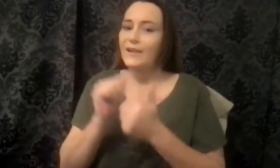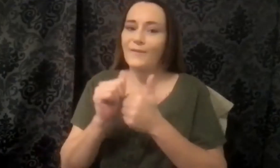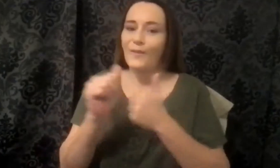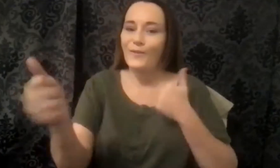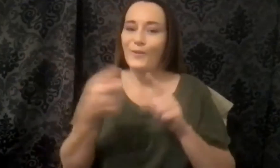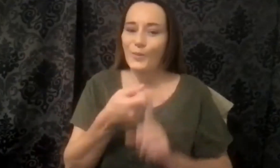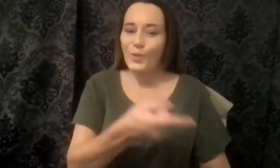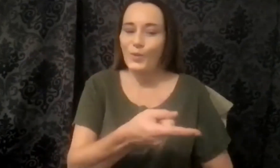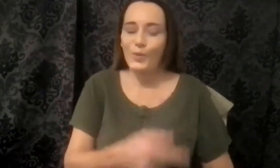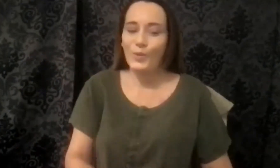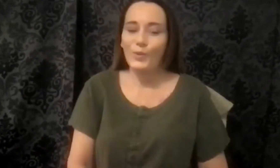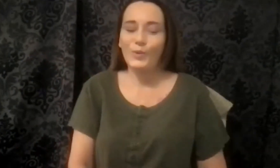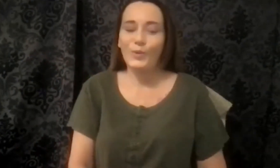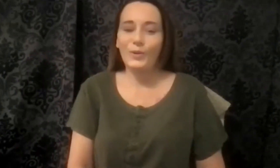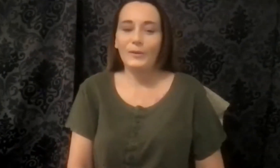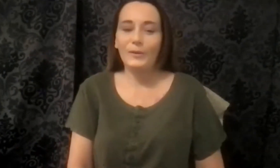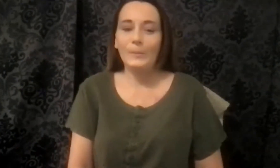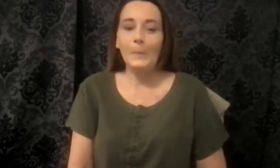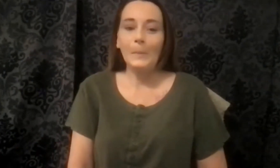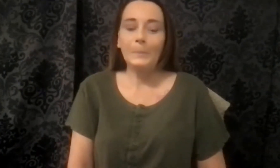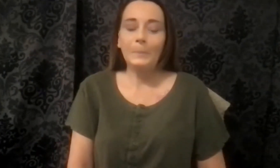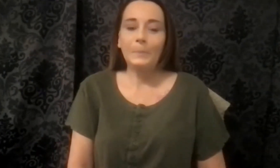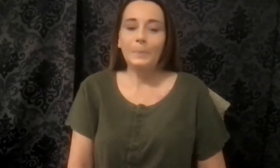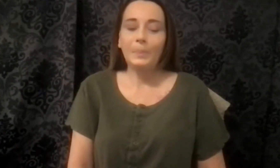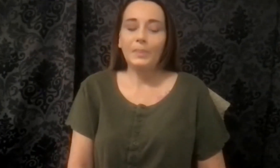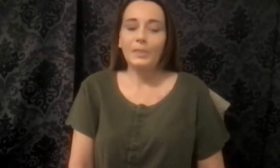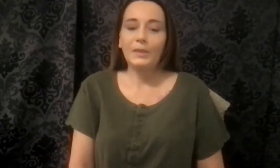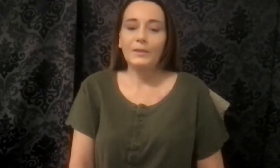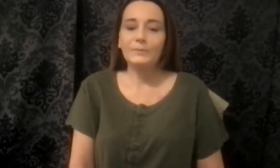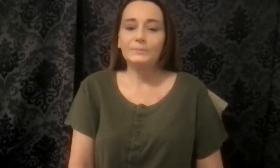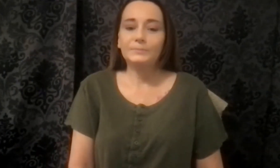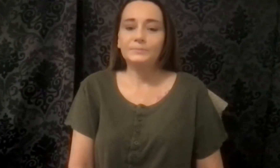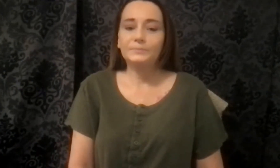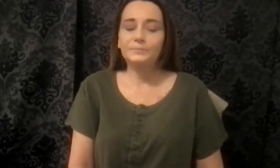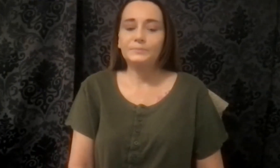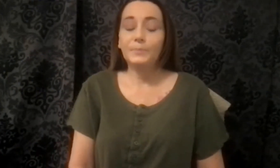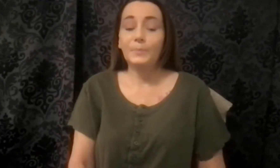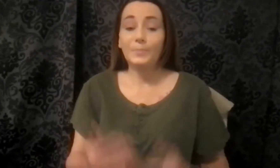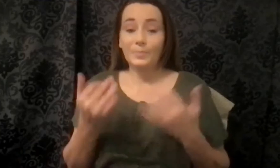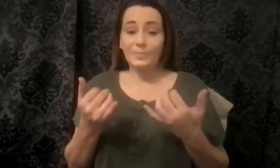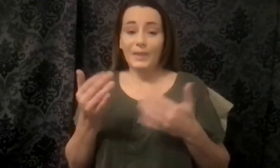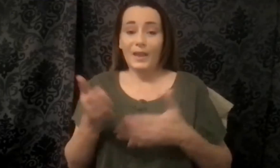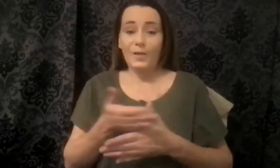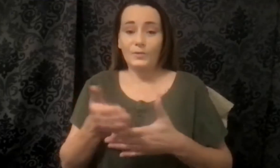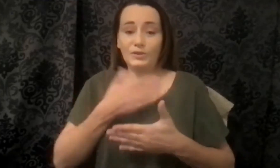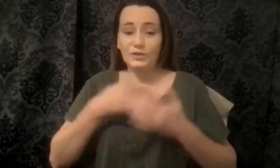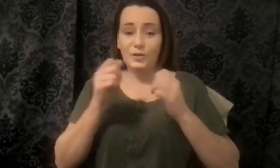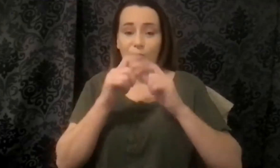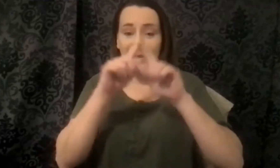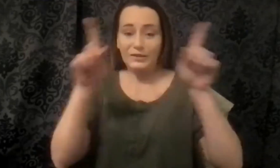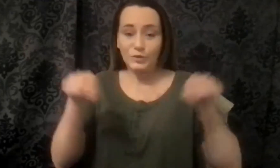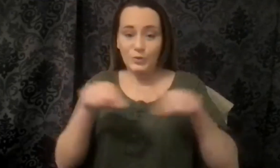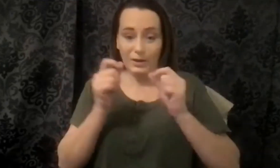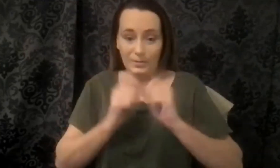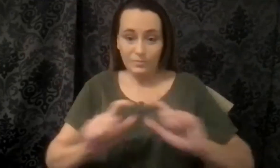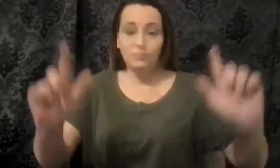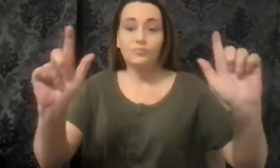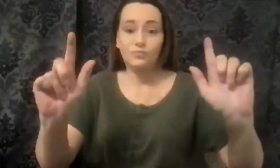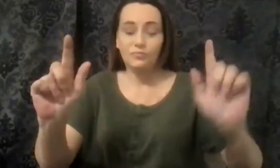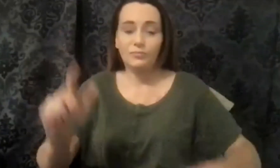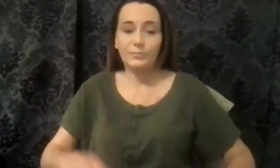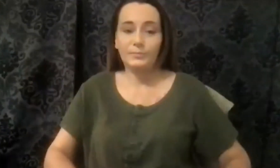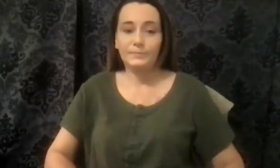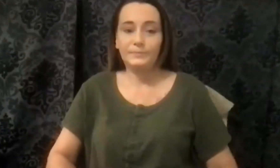guys. All right, so I'm going to share my screen now, and we're going to start the